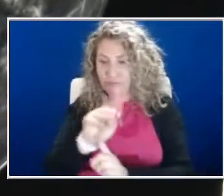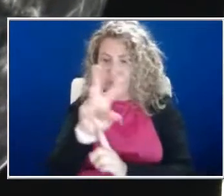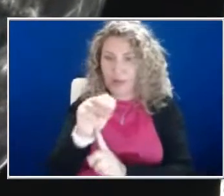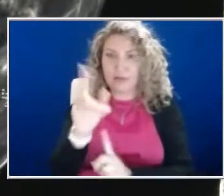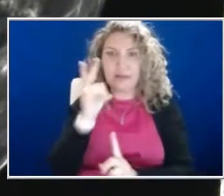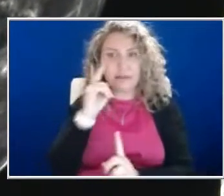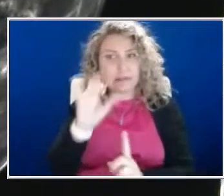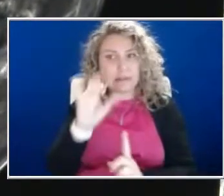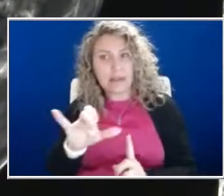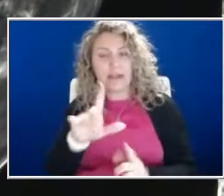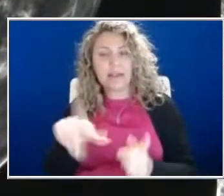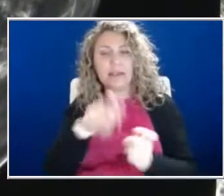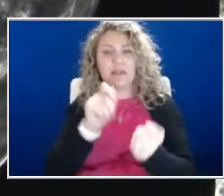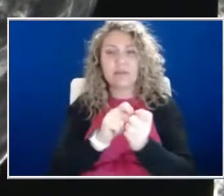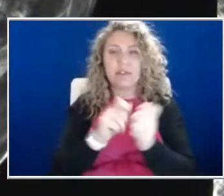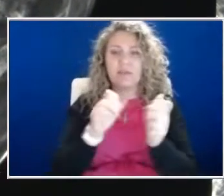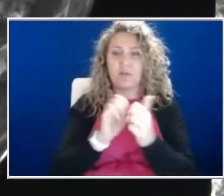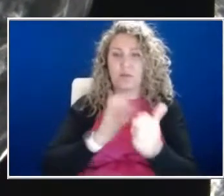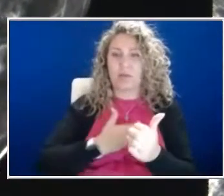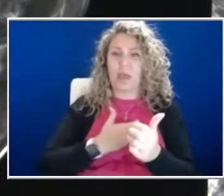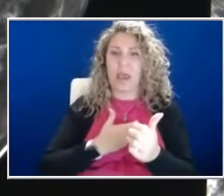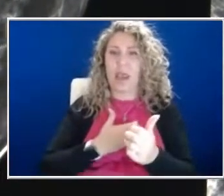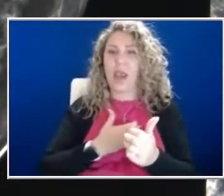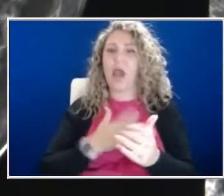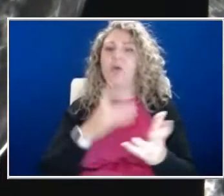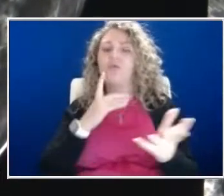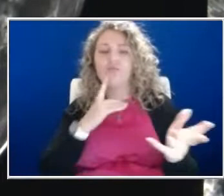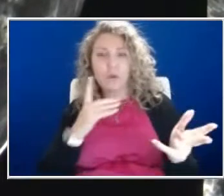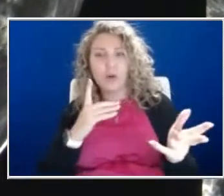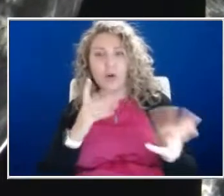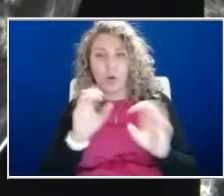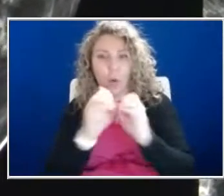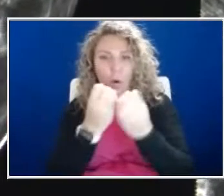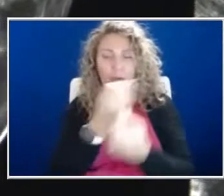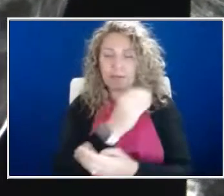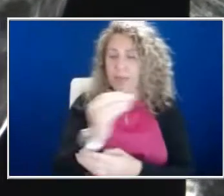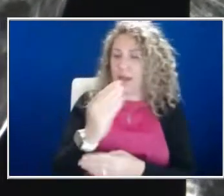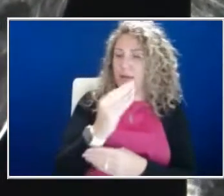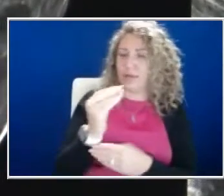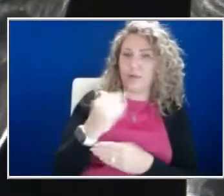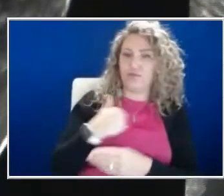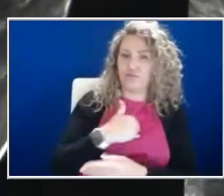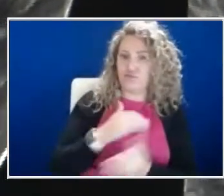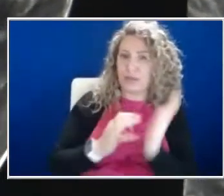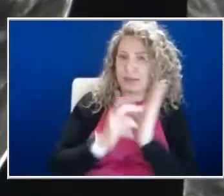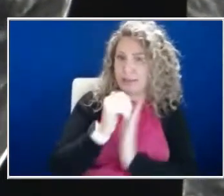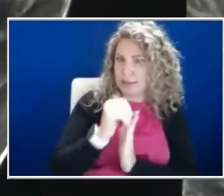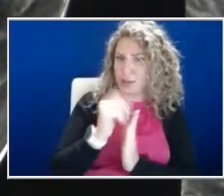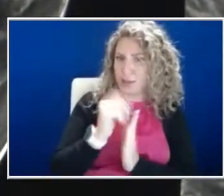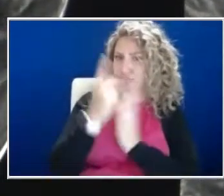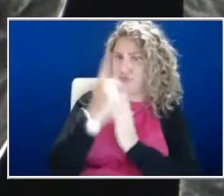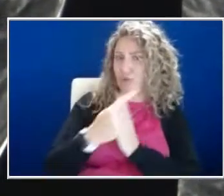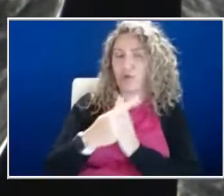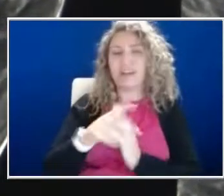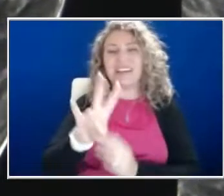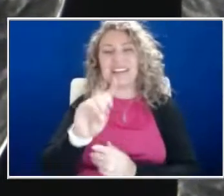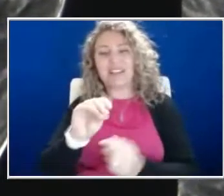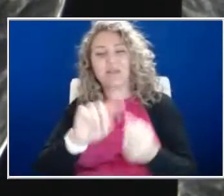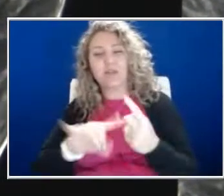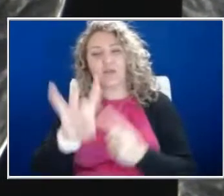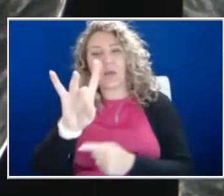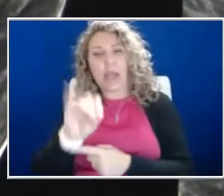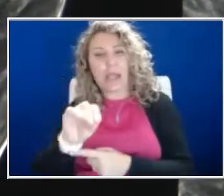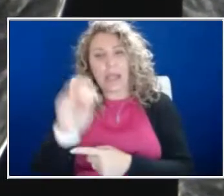Specifically at our organization and within our breast cancer program, 70 to 80% of patients have at least one